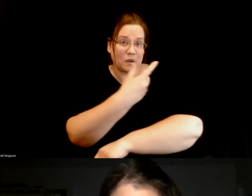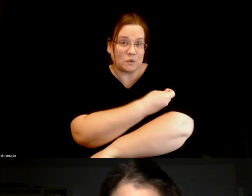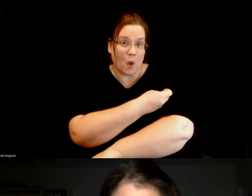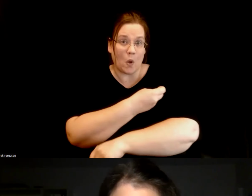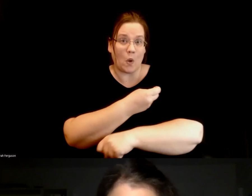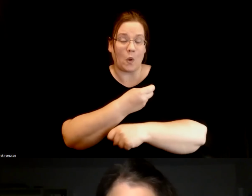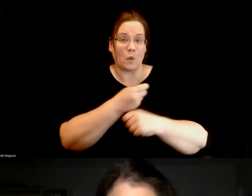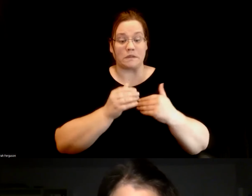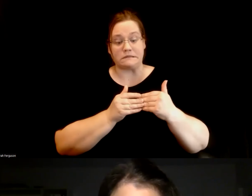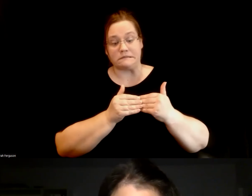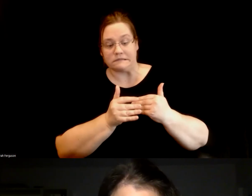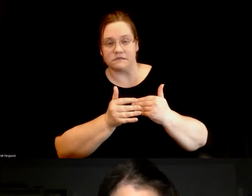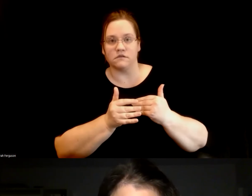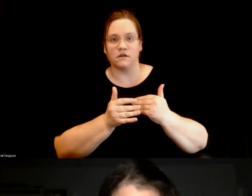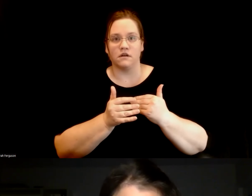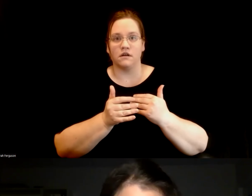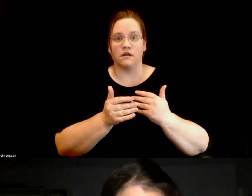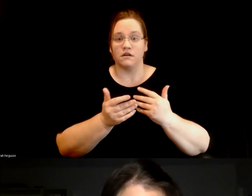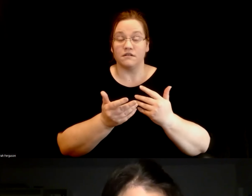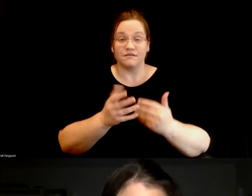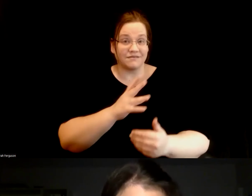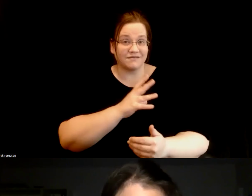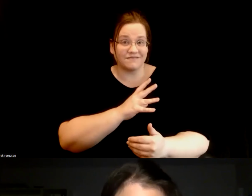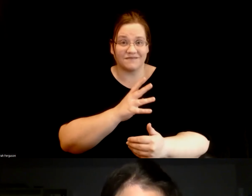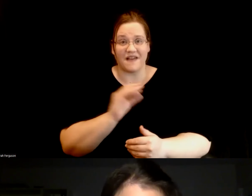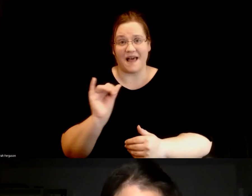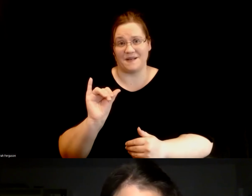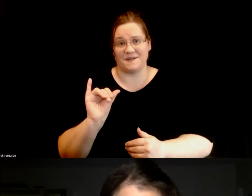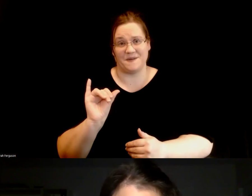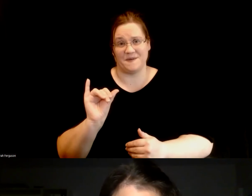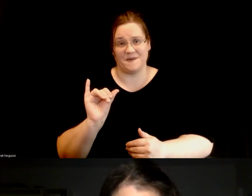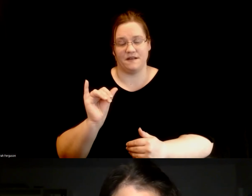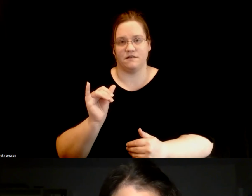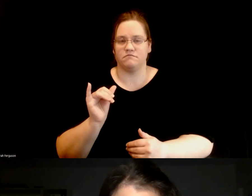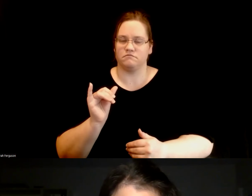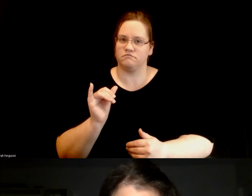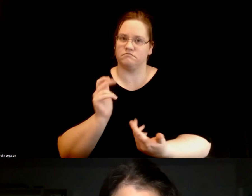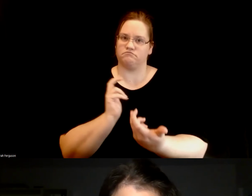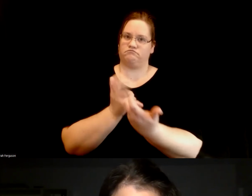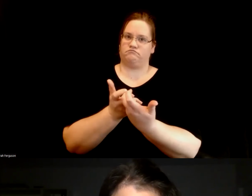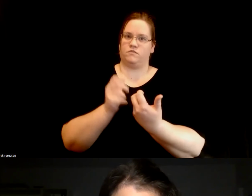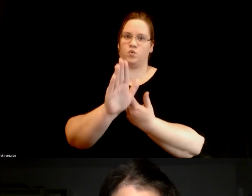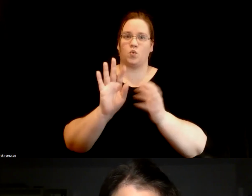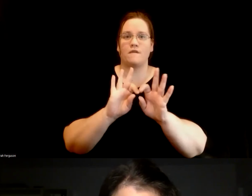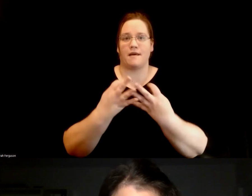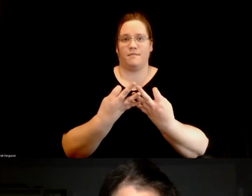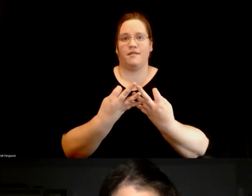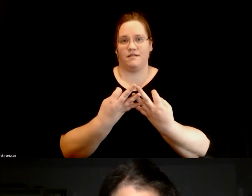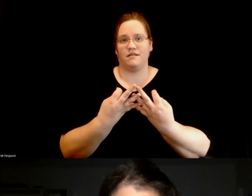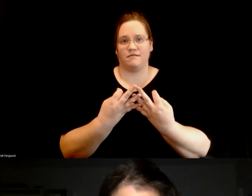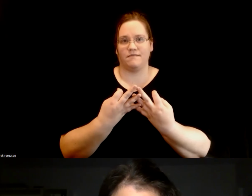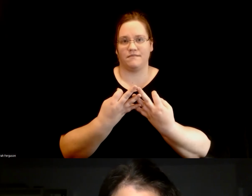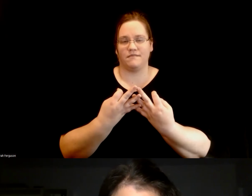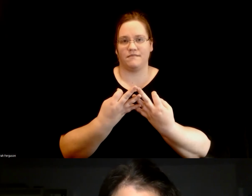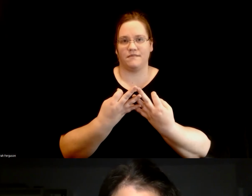short weeks here, but that's okay too. Do what feels right to your family. But